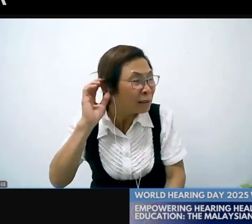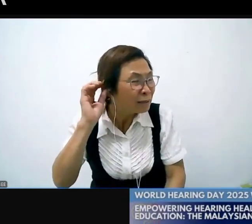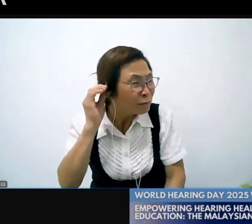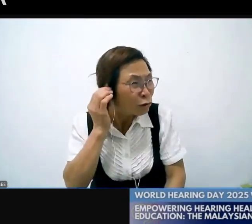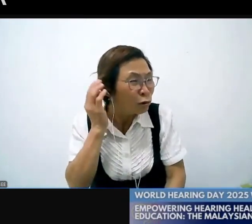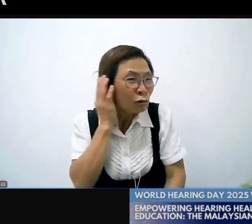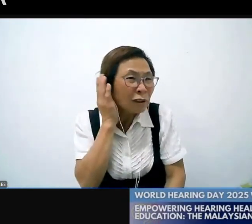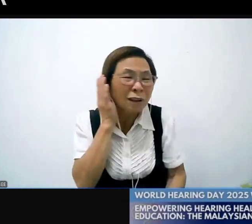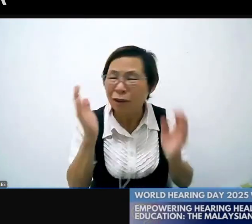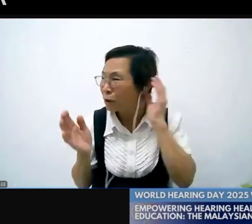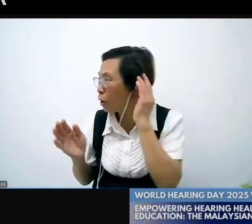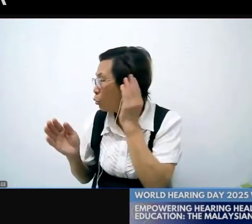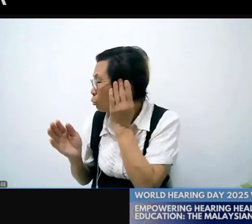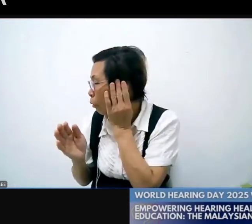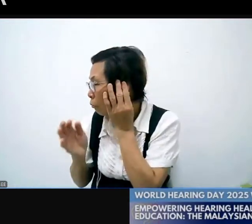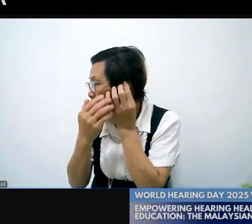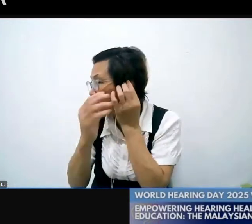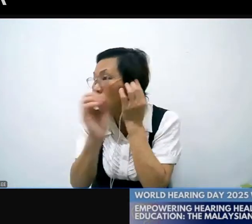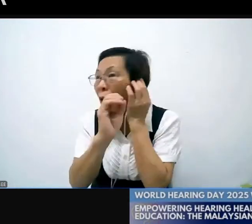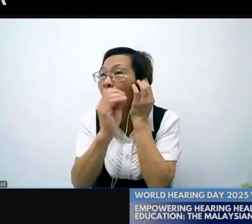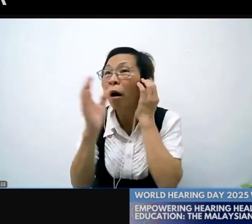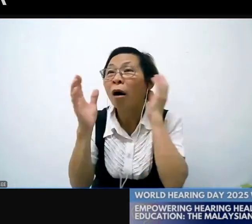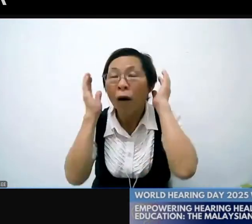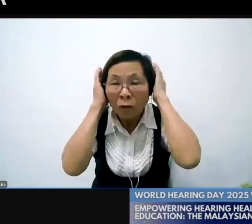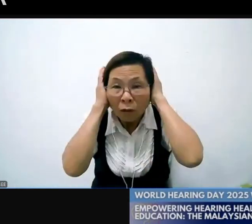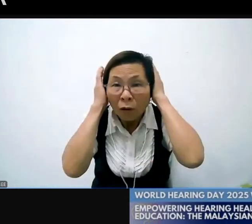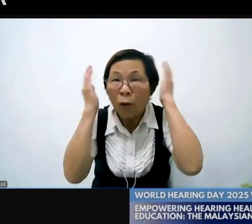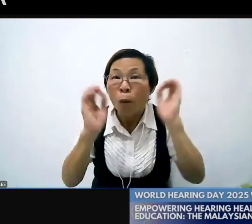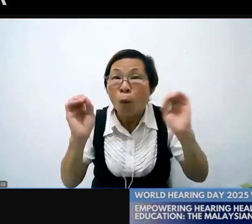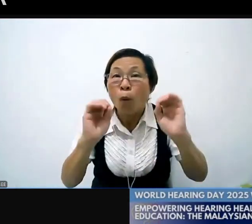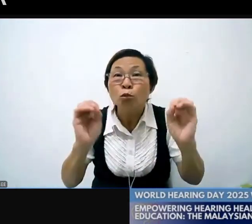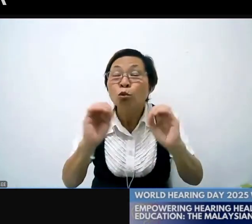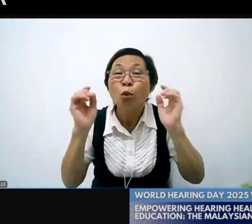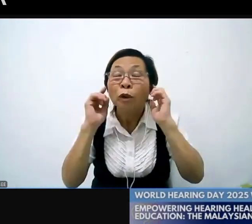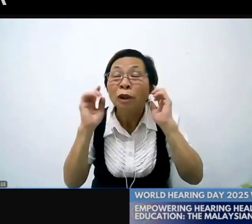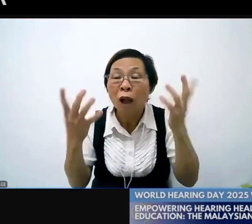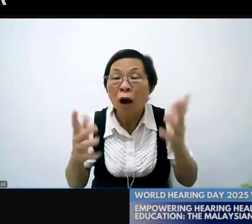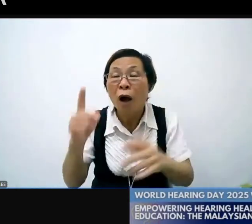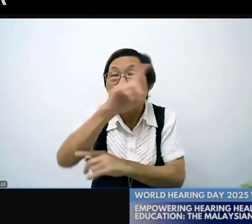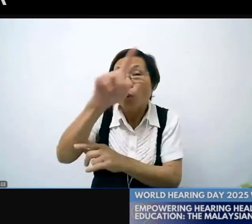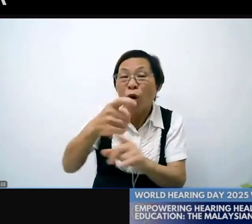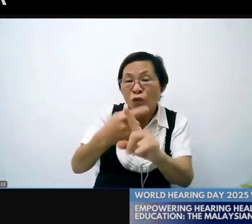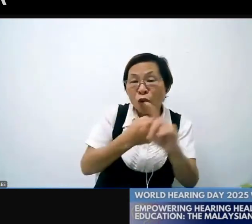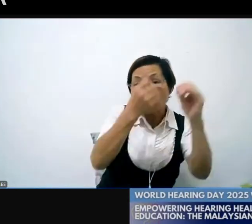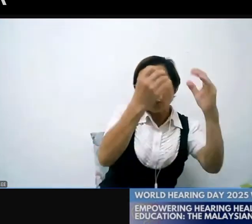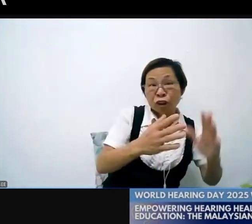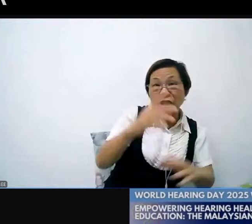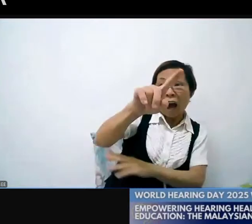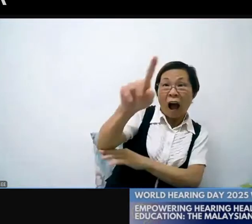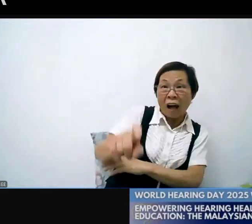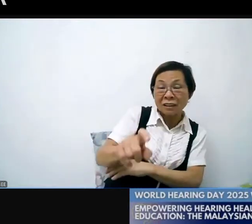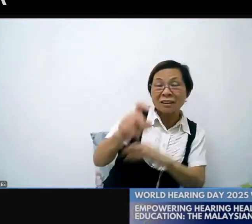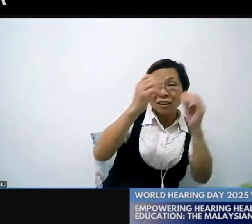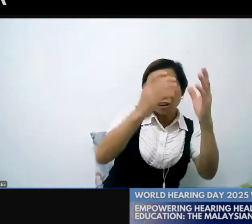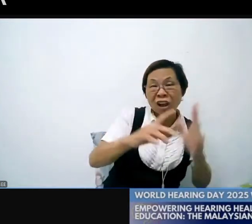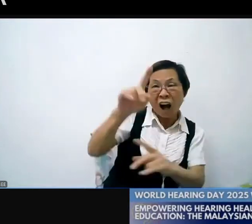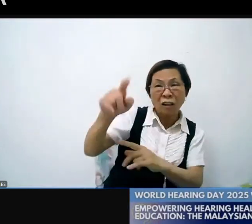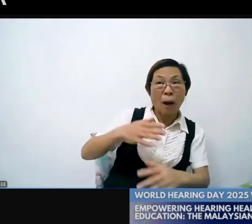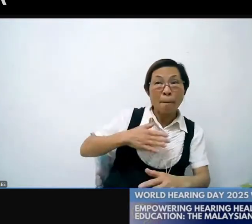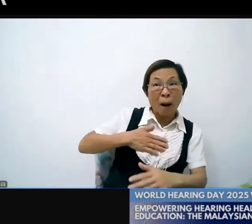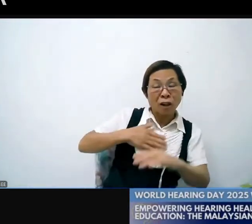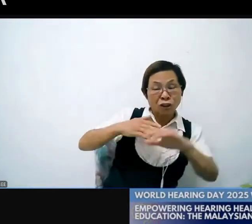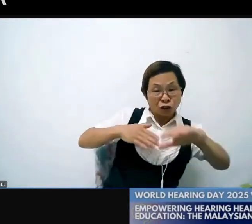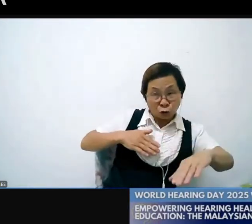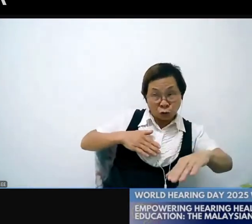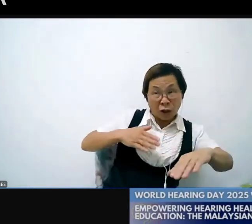ear. And then, so the question that may be asked from the teachers, they will ask, is my children or